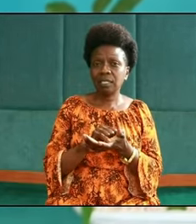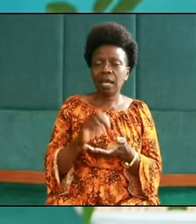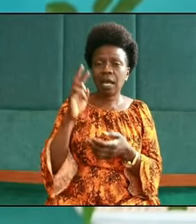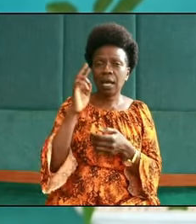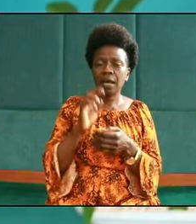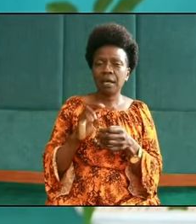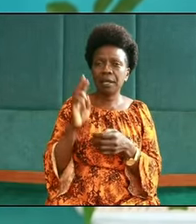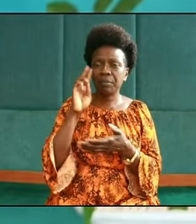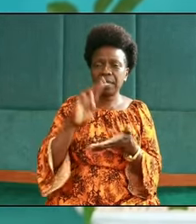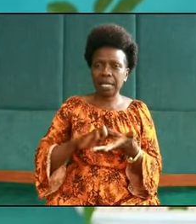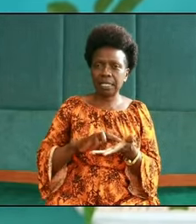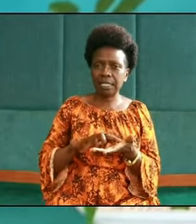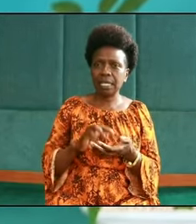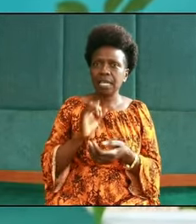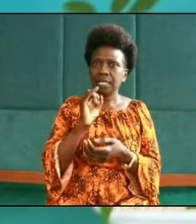repentance